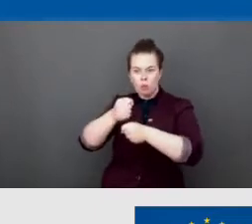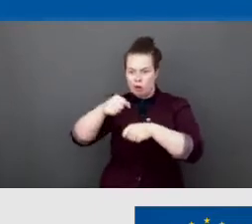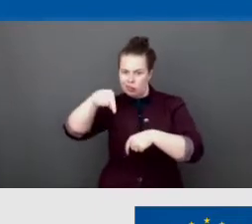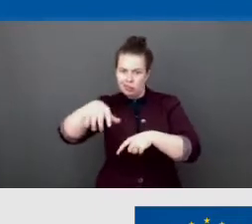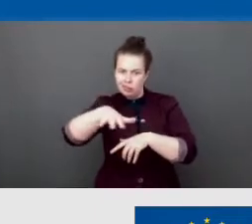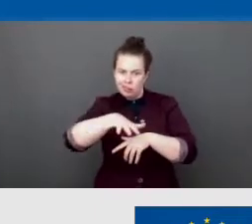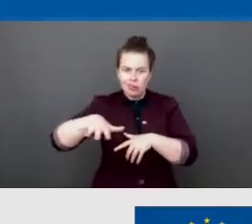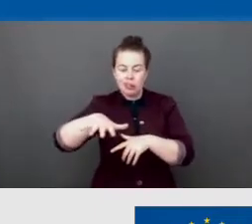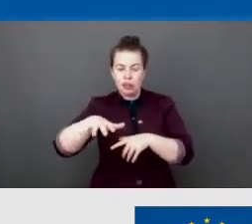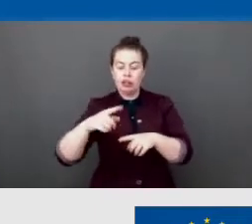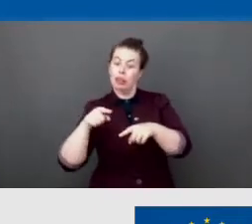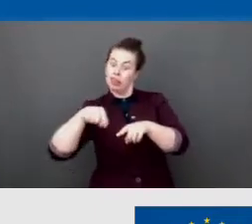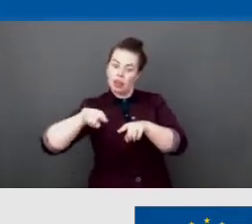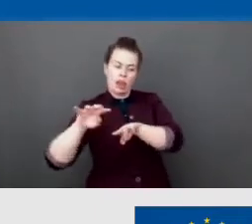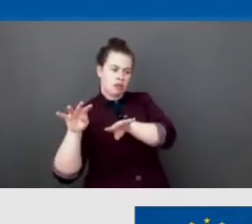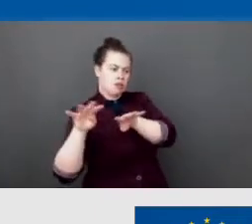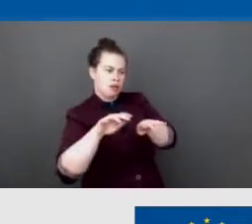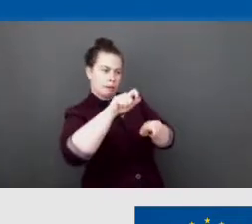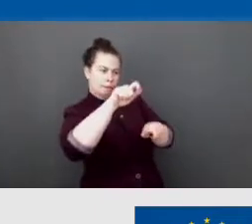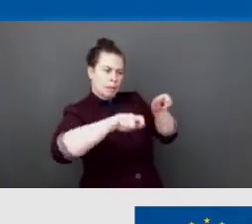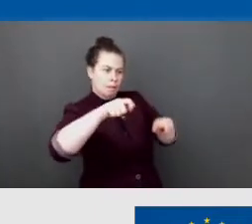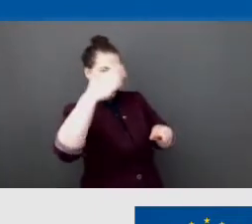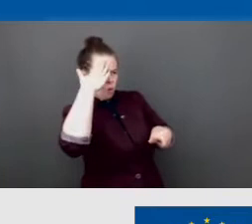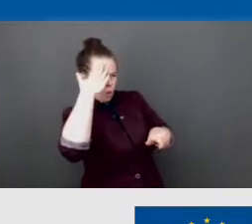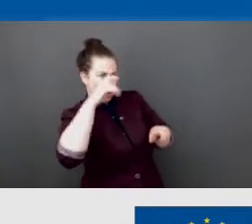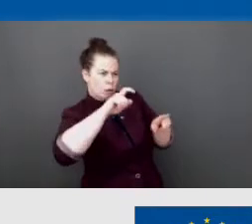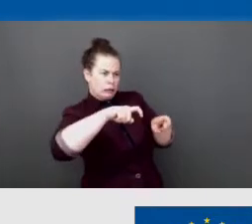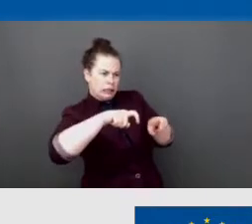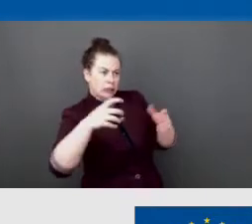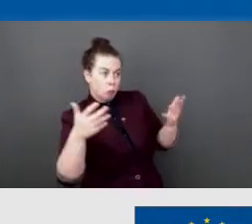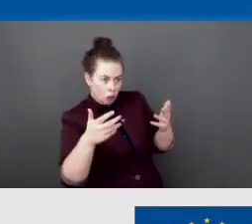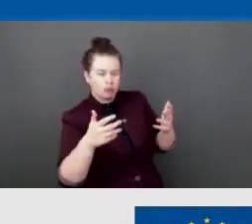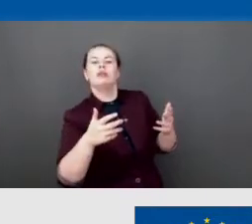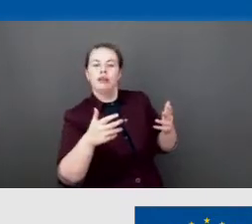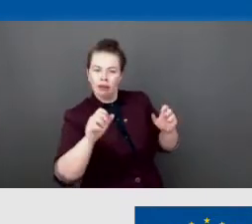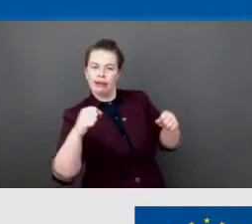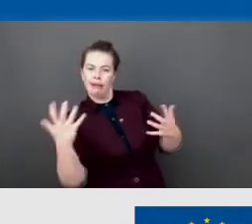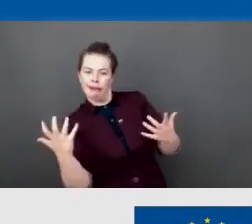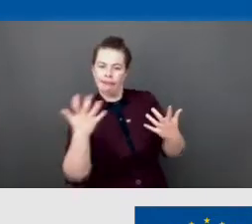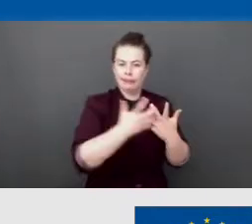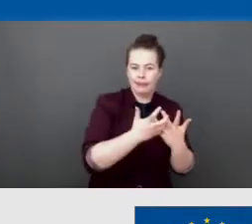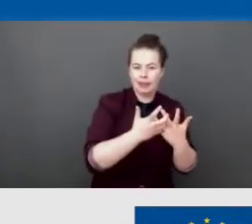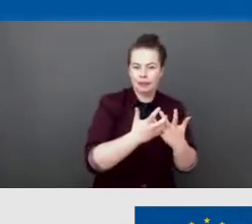work, training of the human resources working in the primary health care, study of the needs of the population